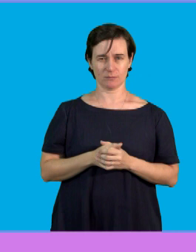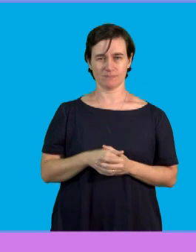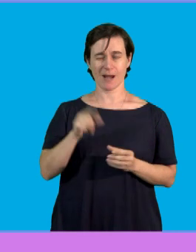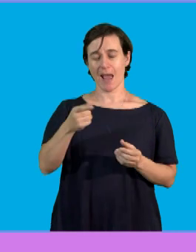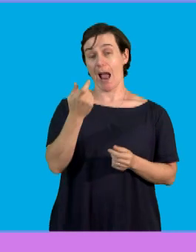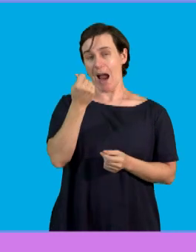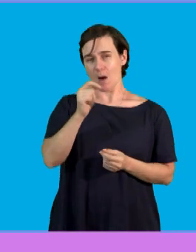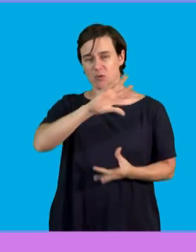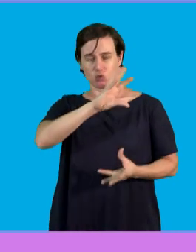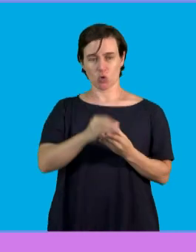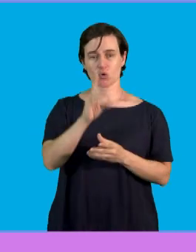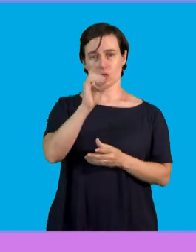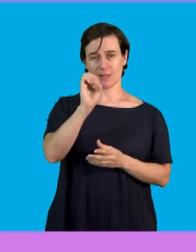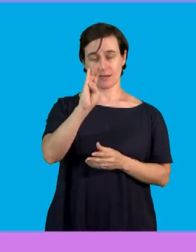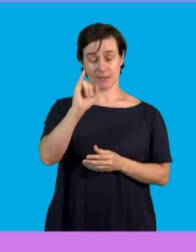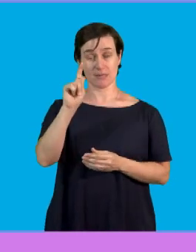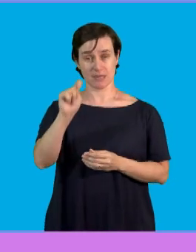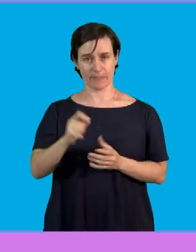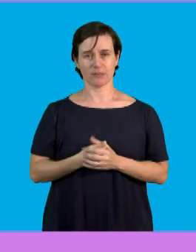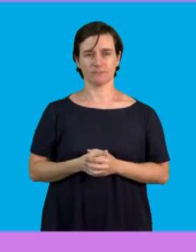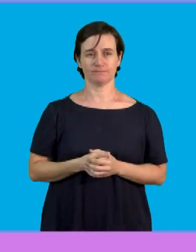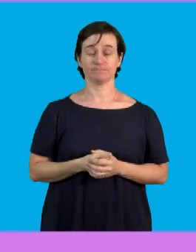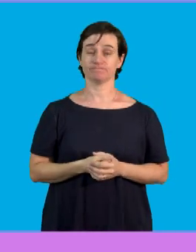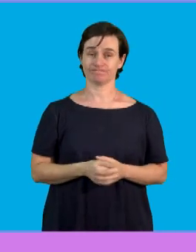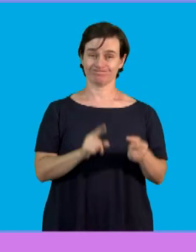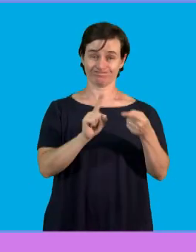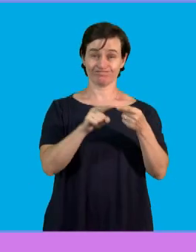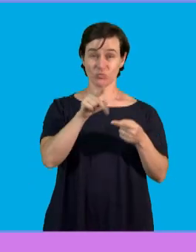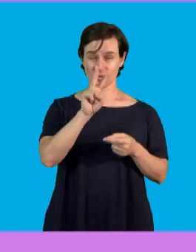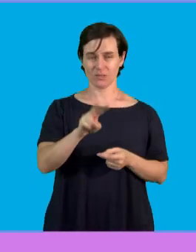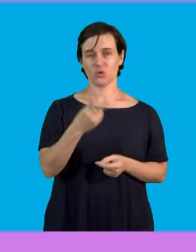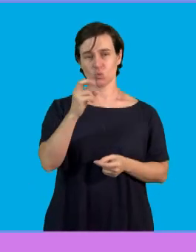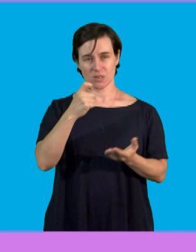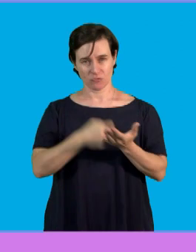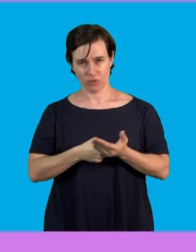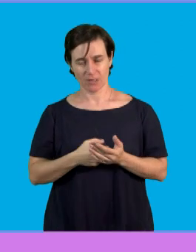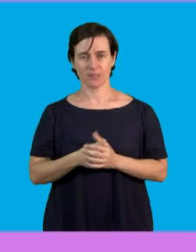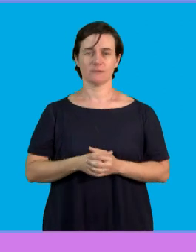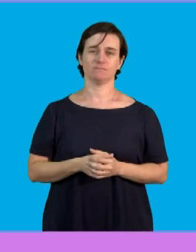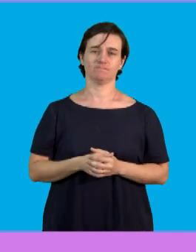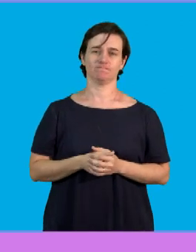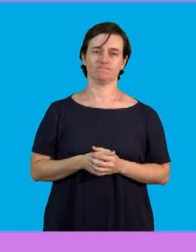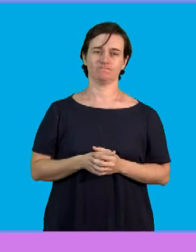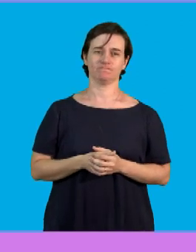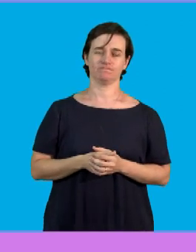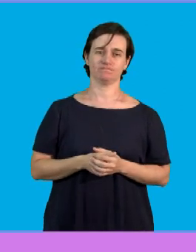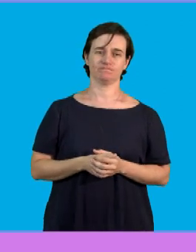on this. So firstly, we have our 20 rand,